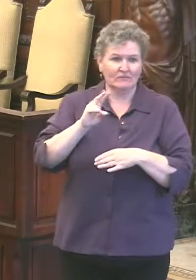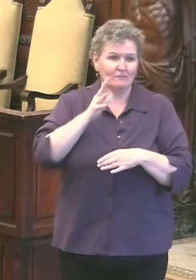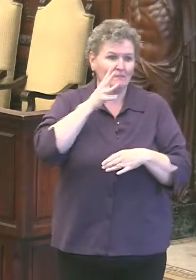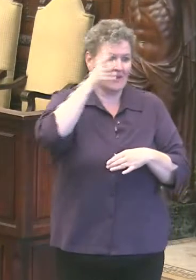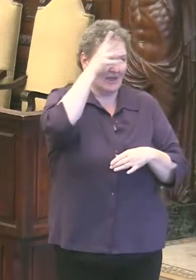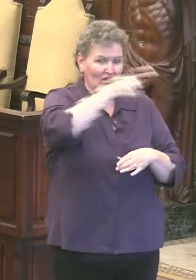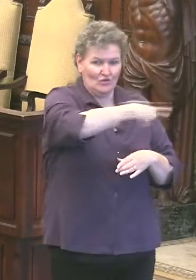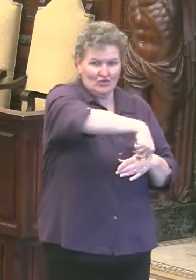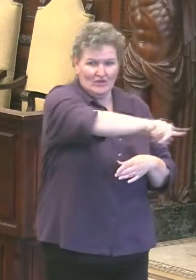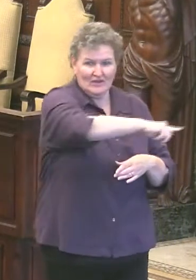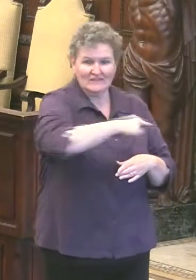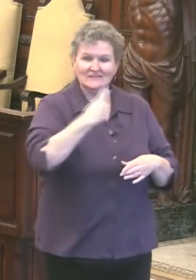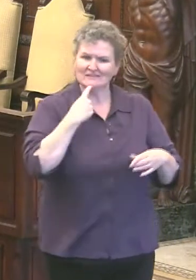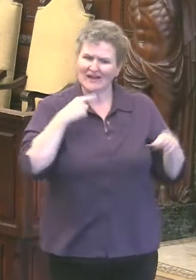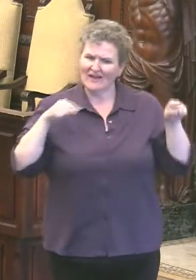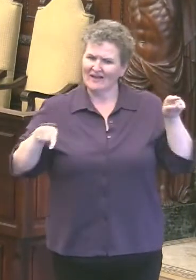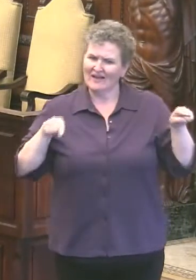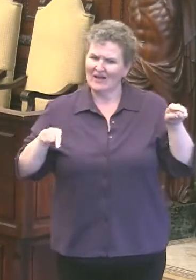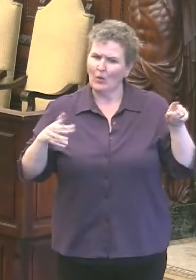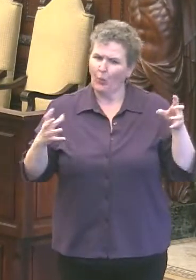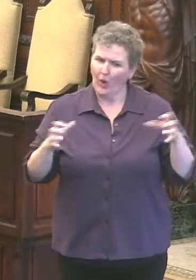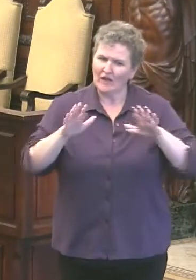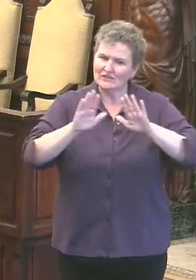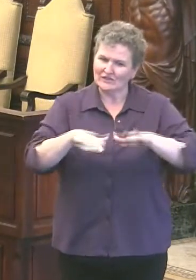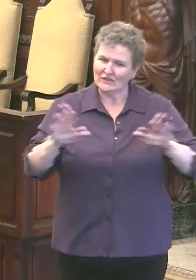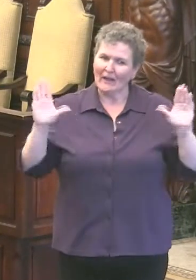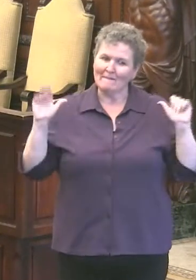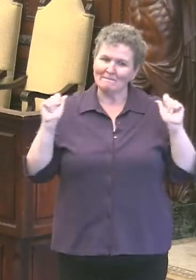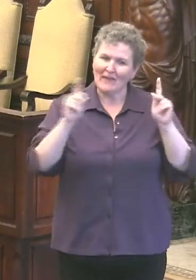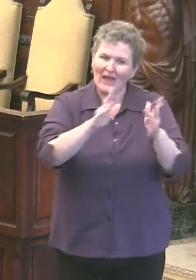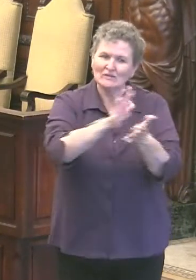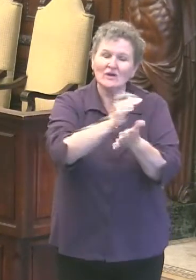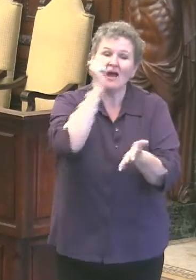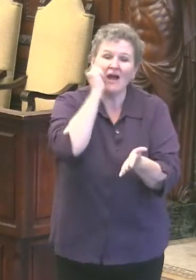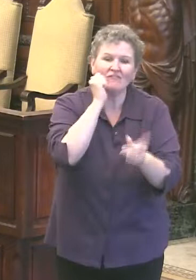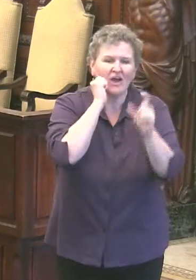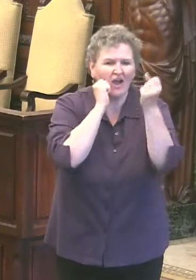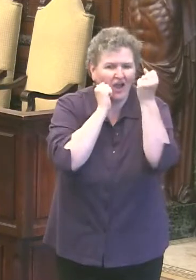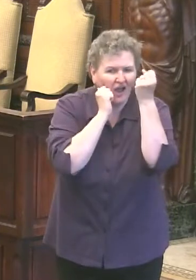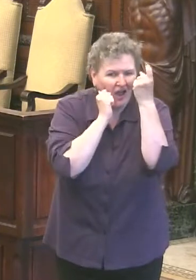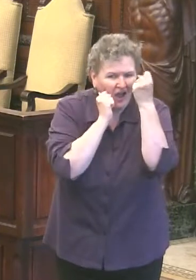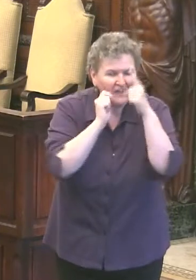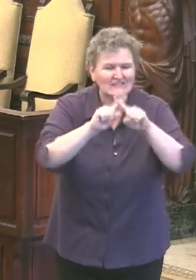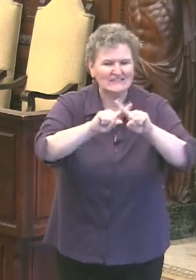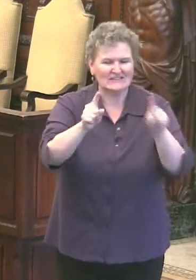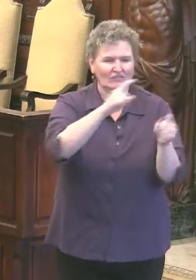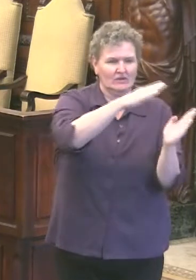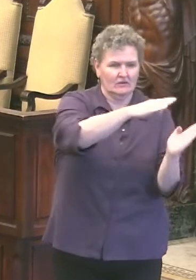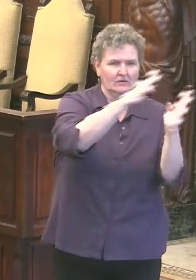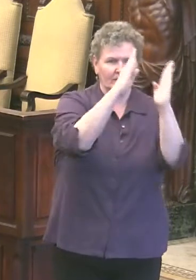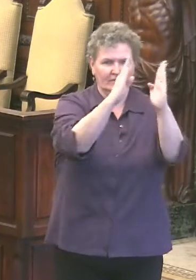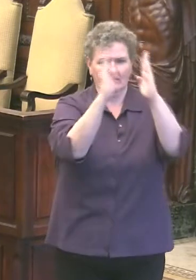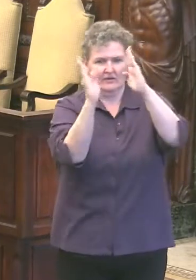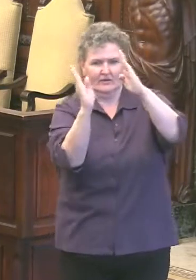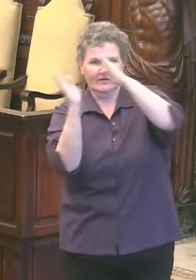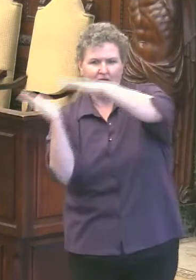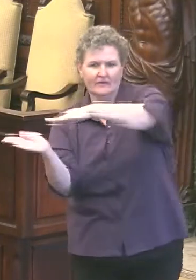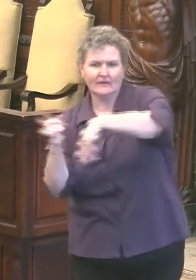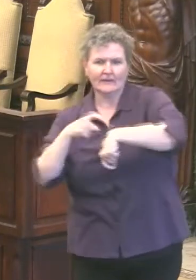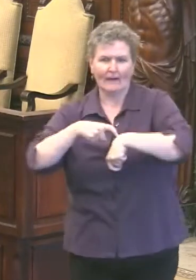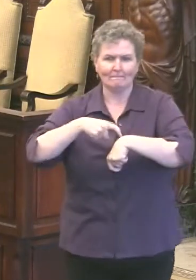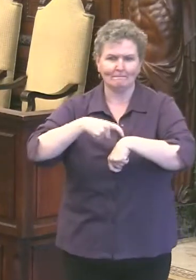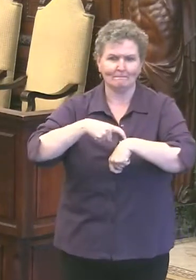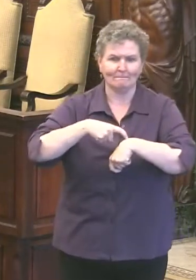school daily, but in shifts. We're pleased with this level of engagement and still providing opportunities for our stakeholders